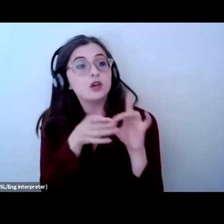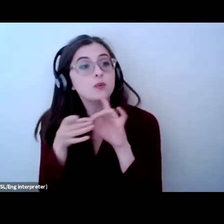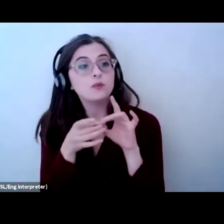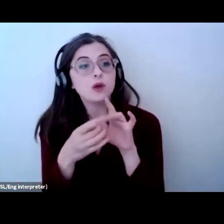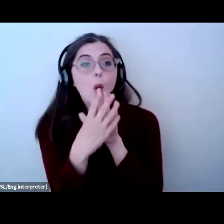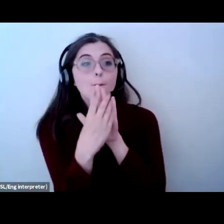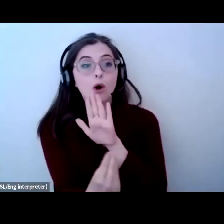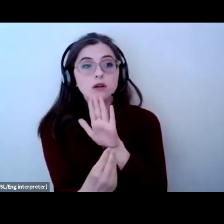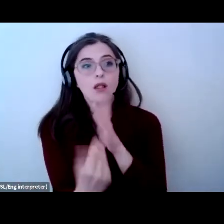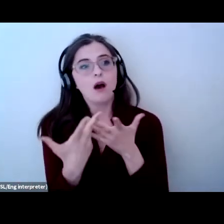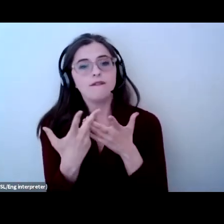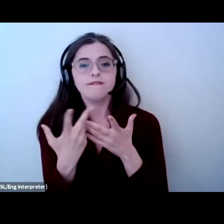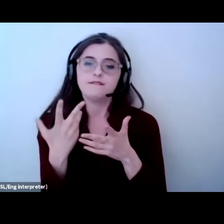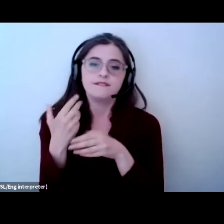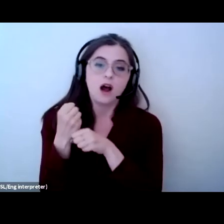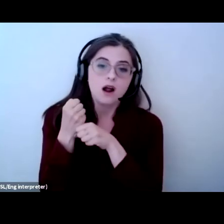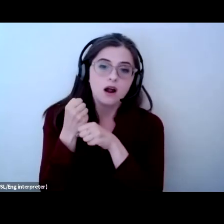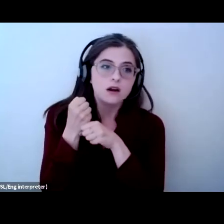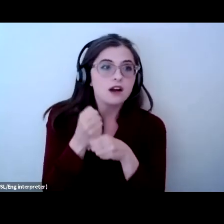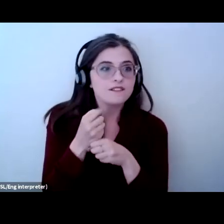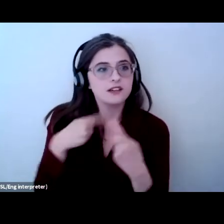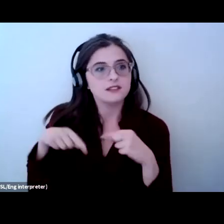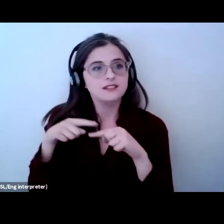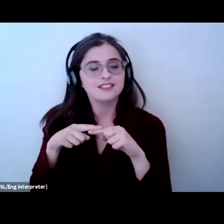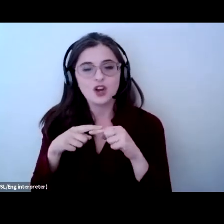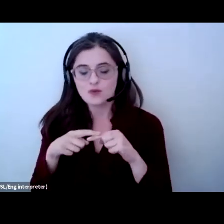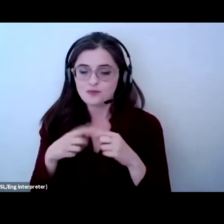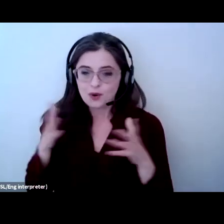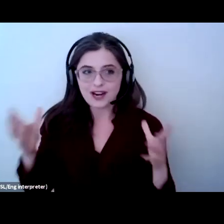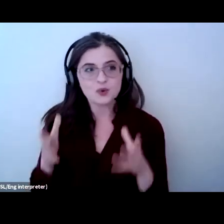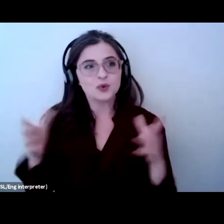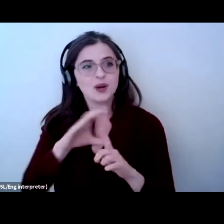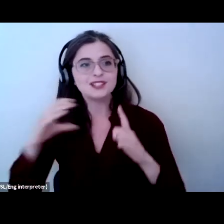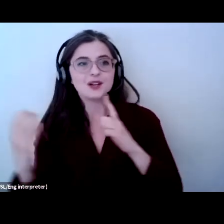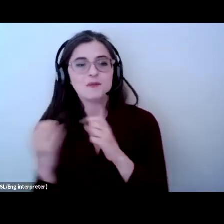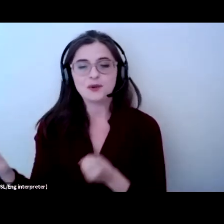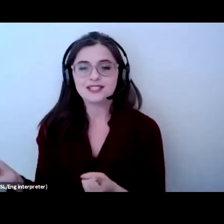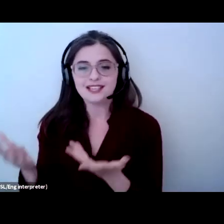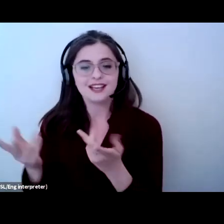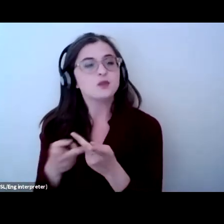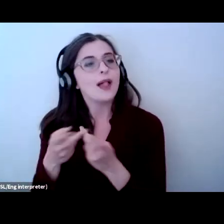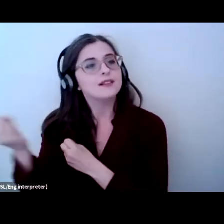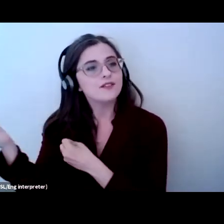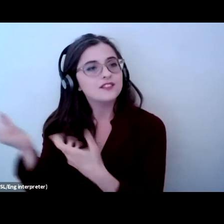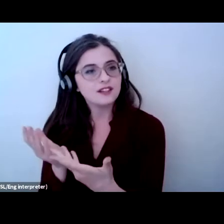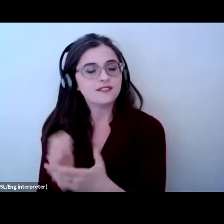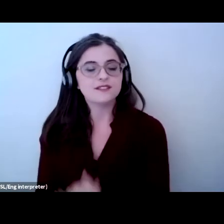that enables us to, we see it, thrive as a community offering a service.